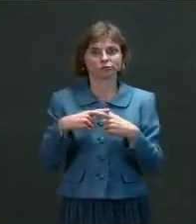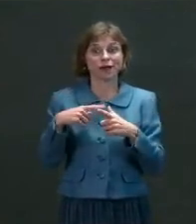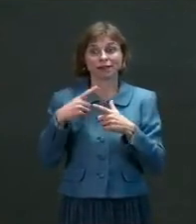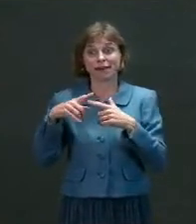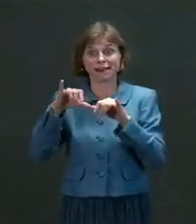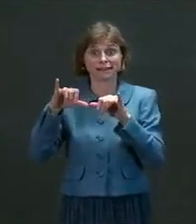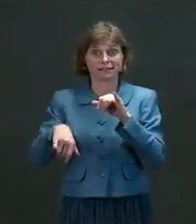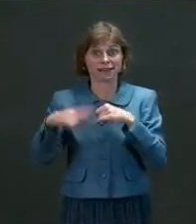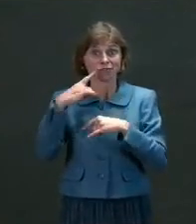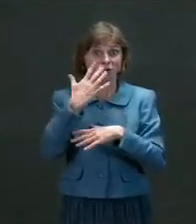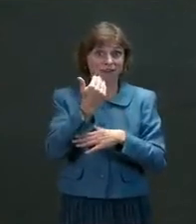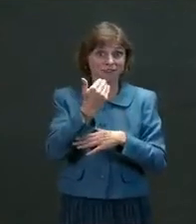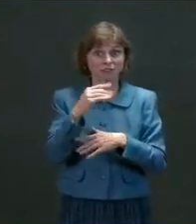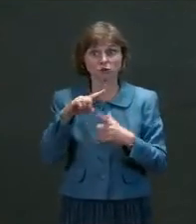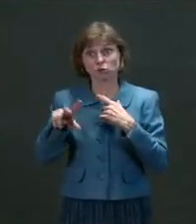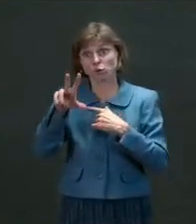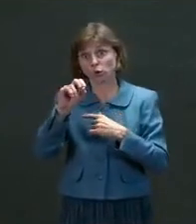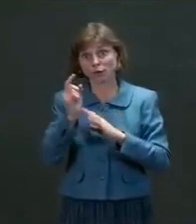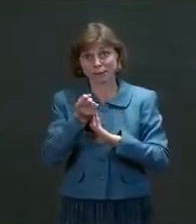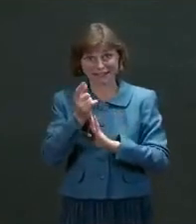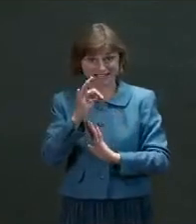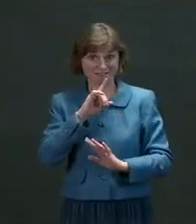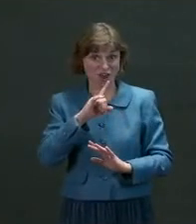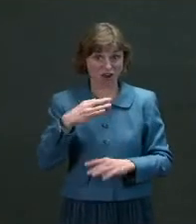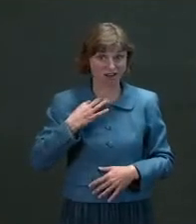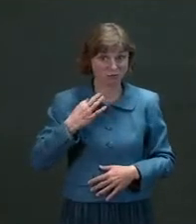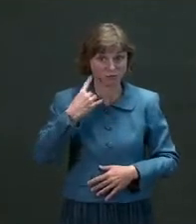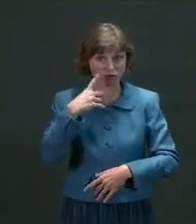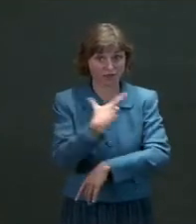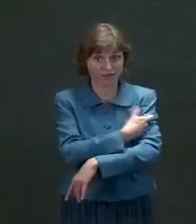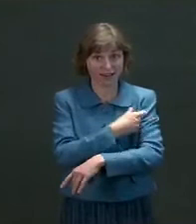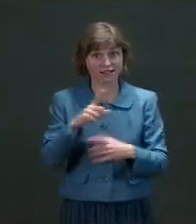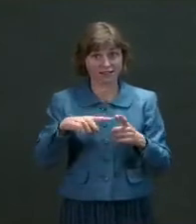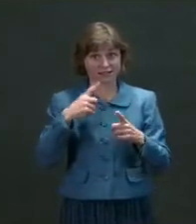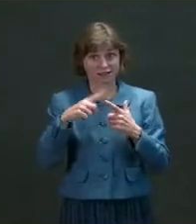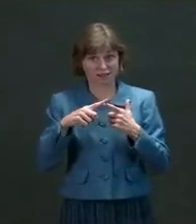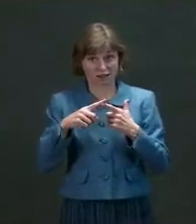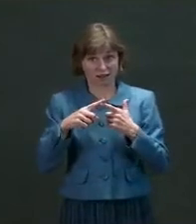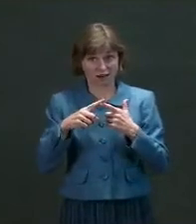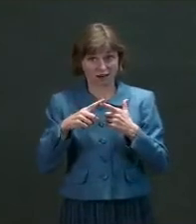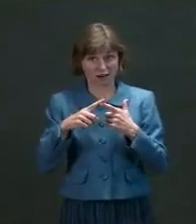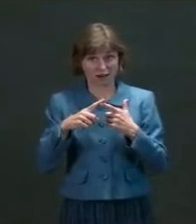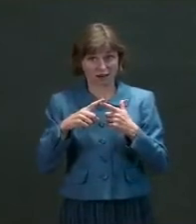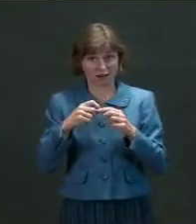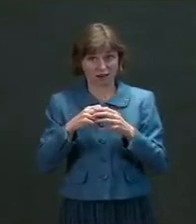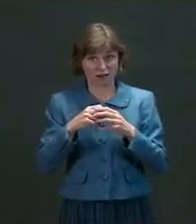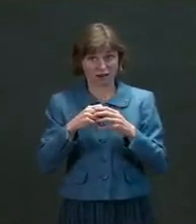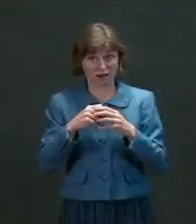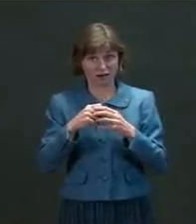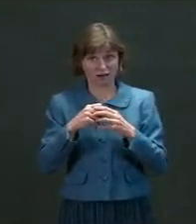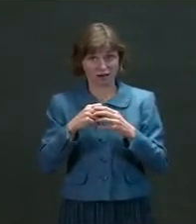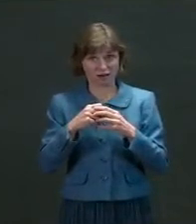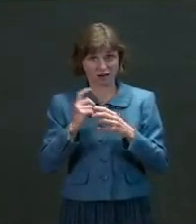minutes, if they're eligible for the vaccine. And then they are to give the